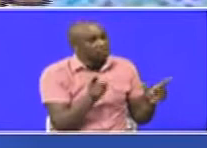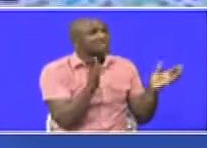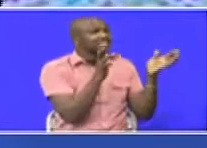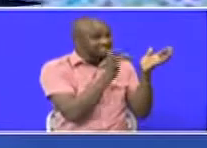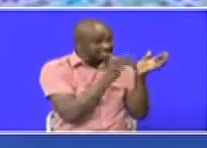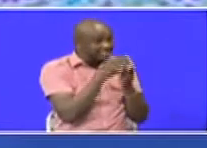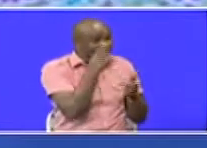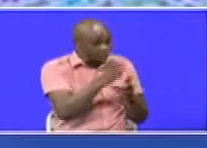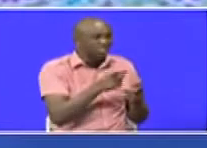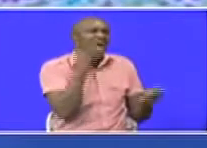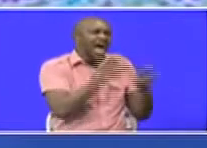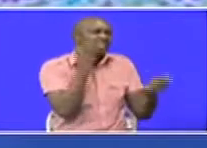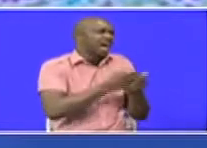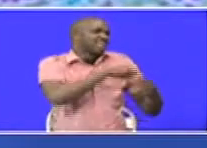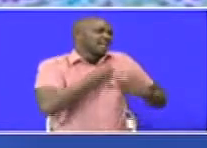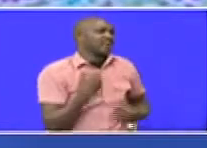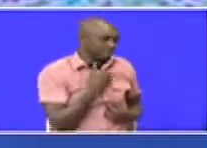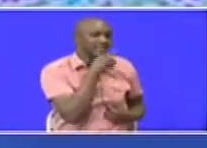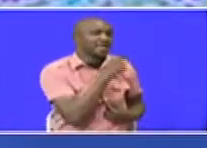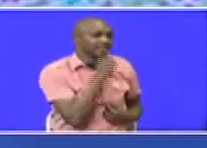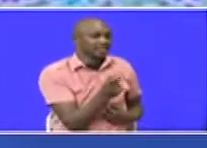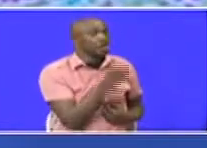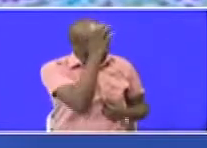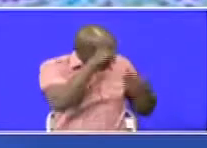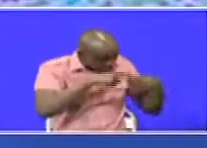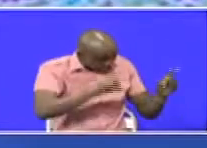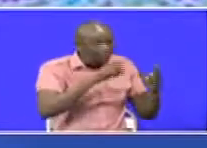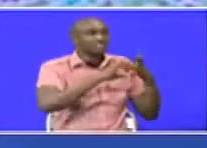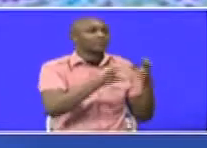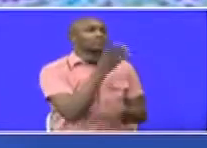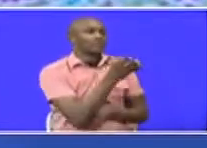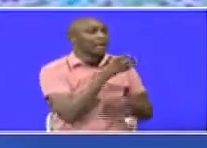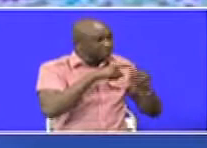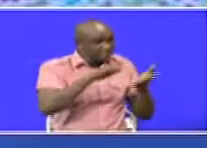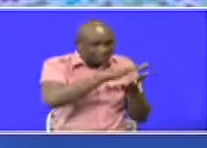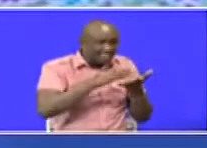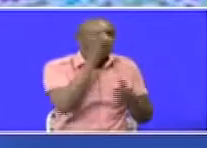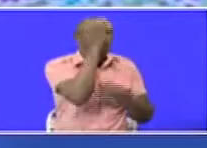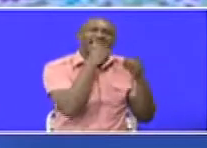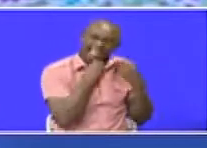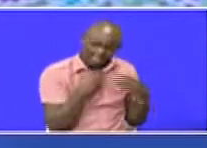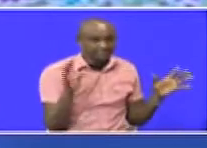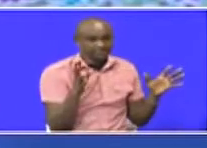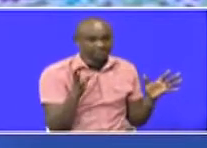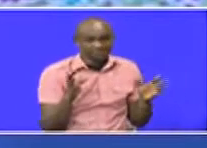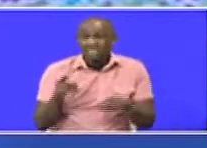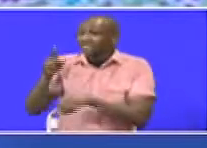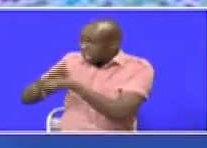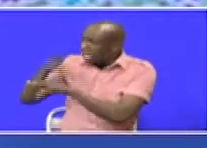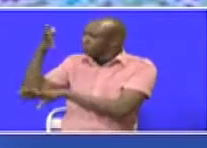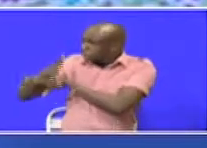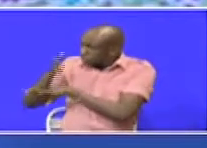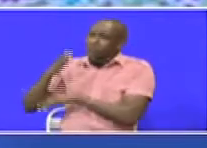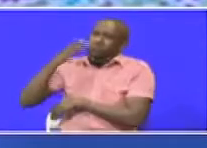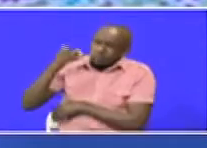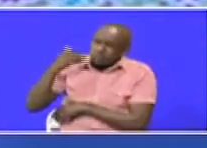was because of the hardness of their hearts that God allowed divorce. But basically, God hates divorce. Even when there's cheating, adultery,